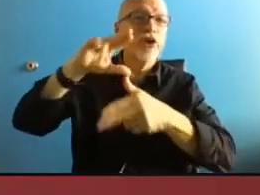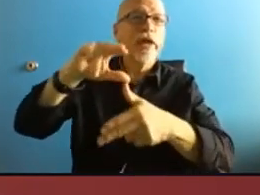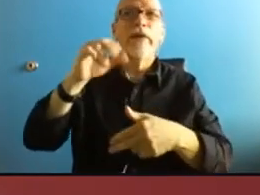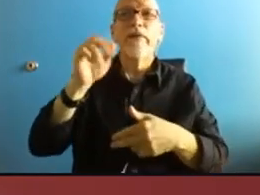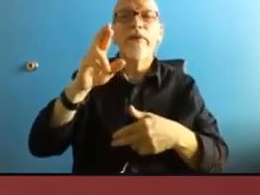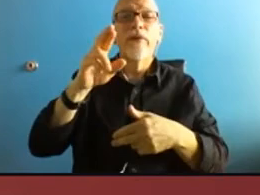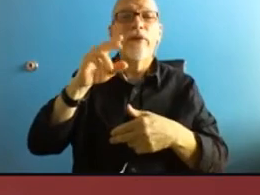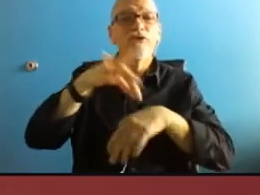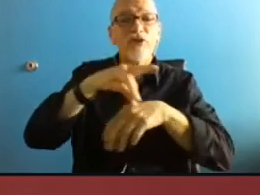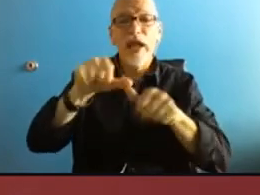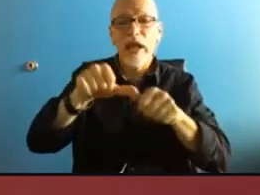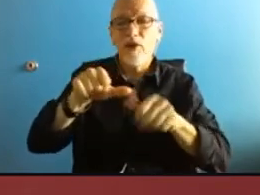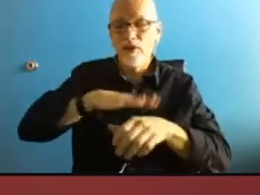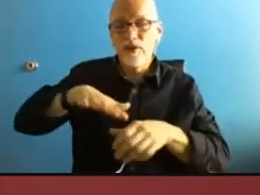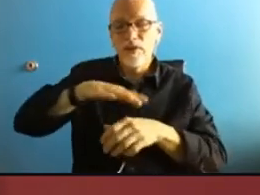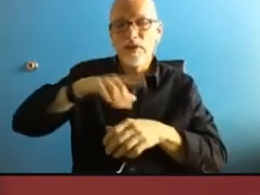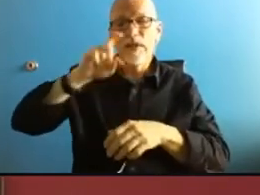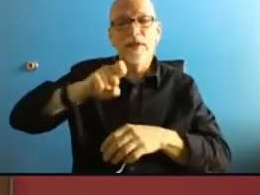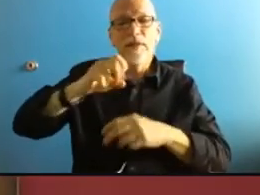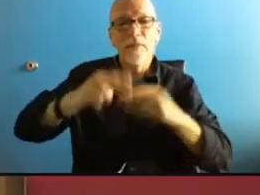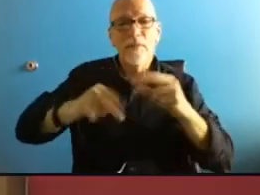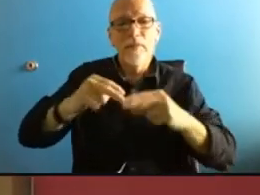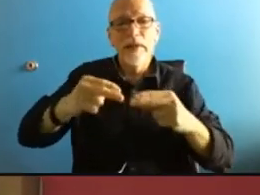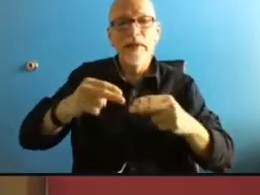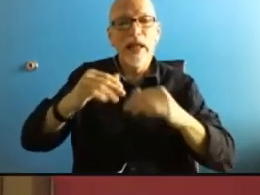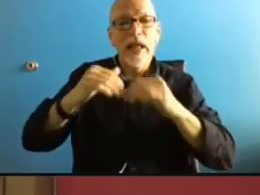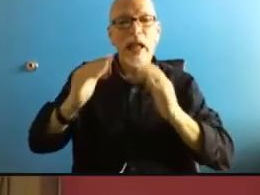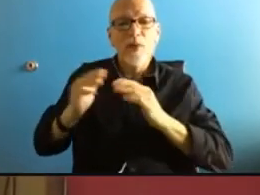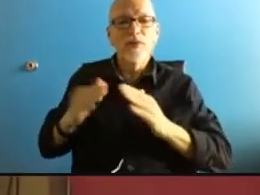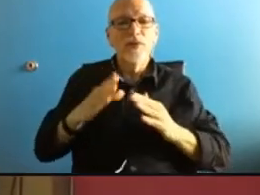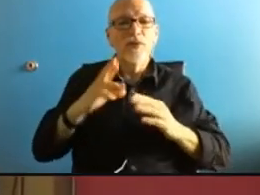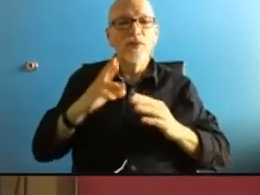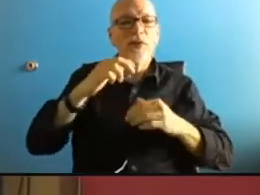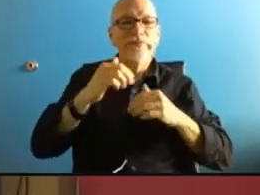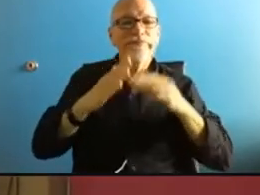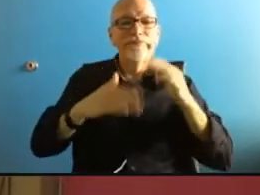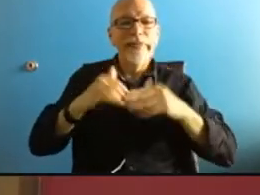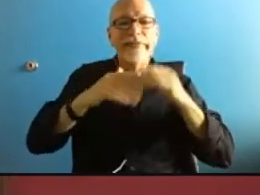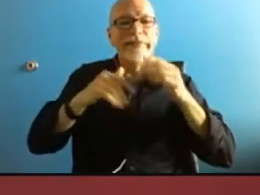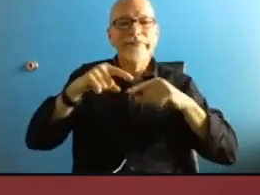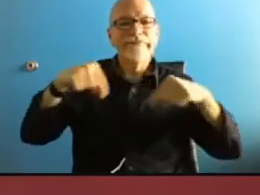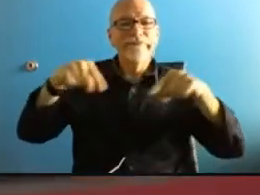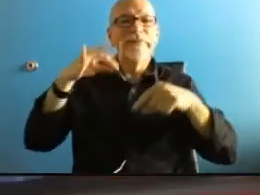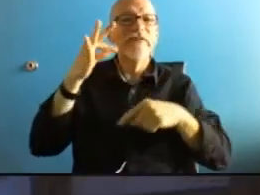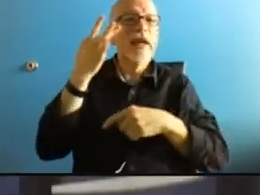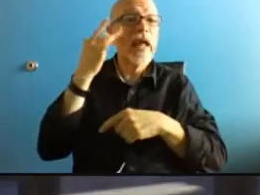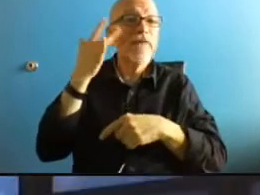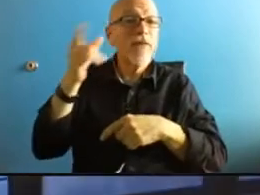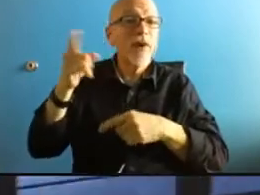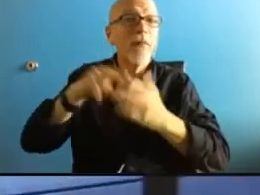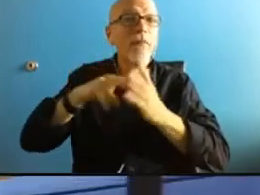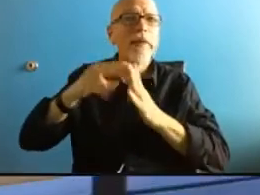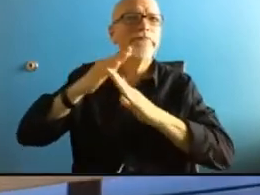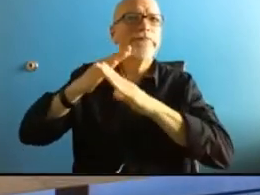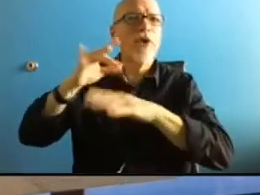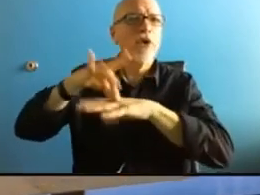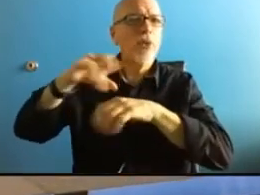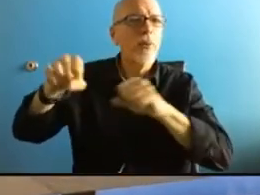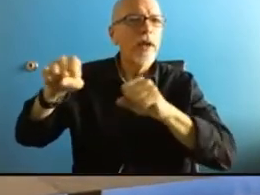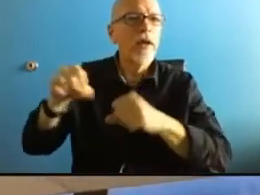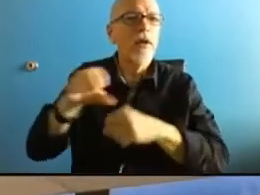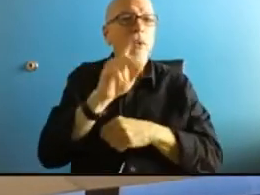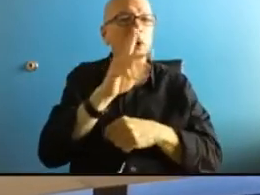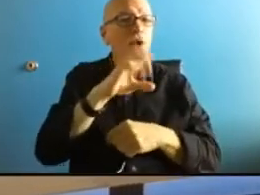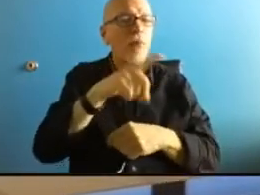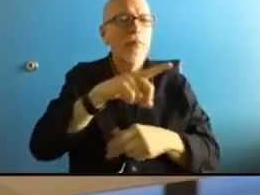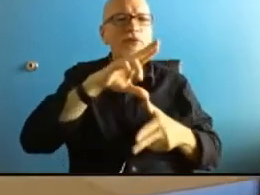area. You have to build houses or structures. If it's California, it's earthquakes. If it's Oklahoma, it's